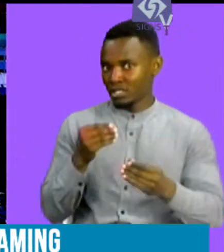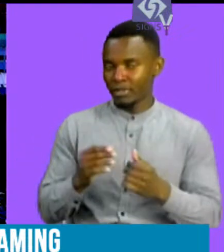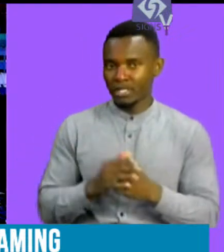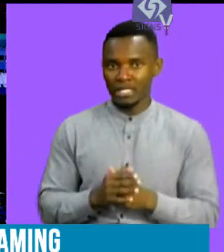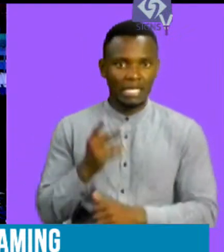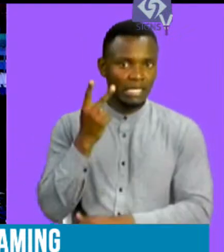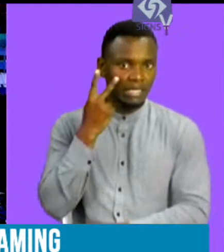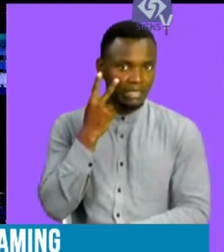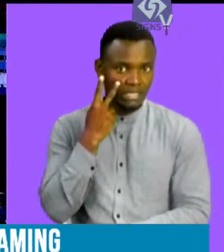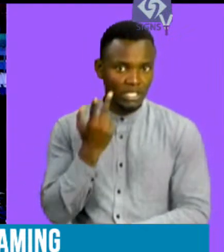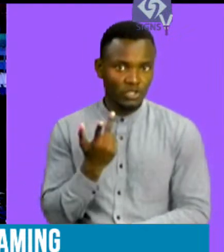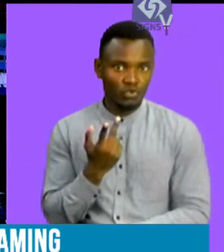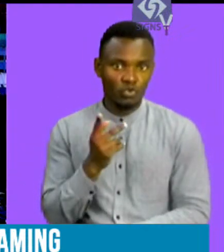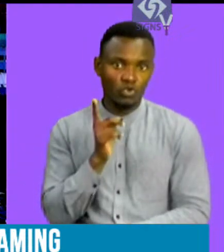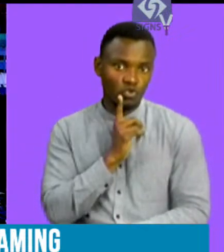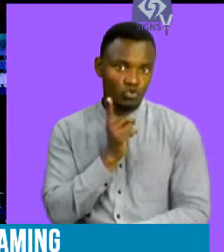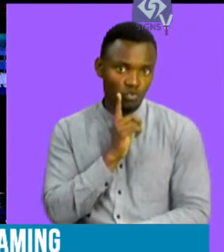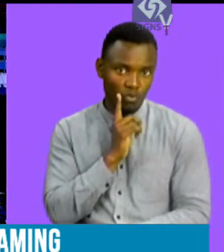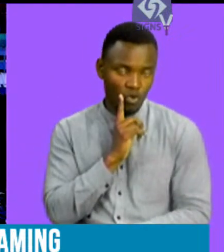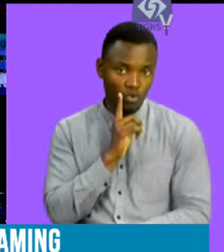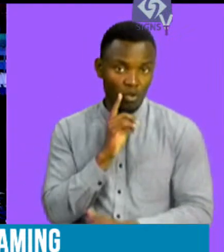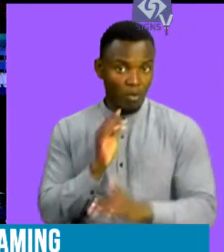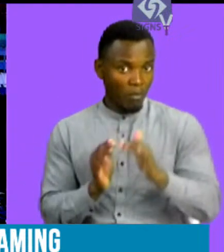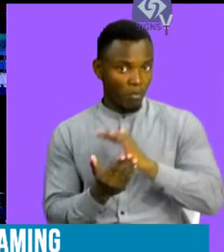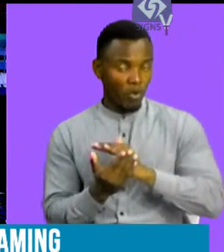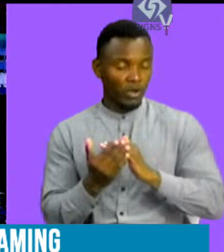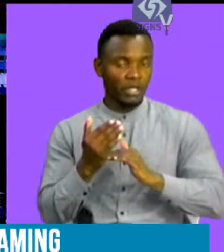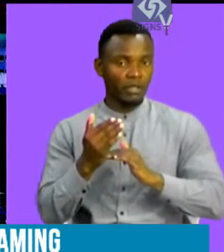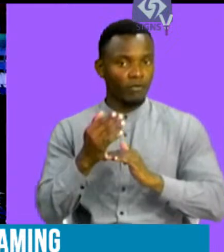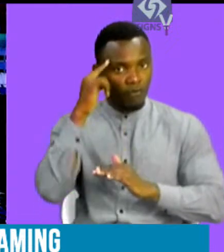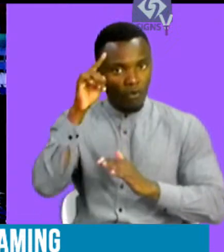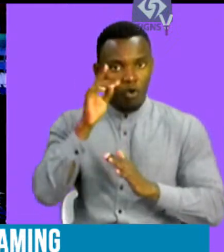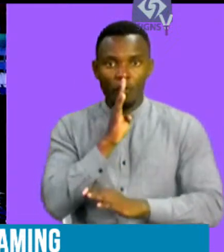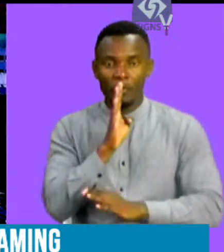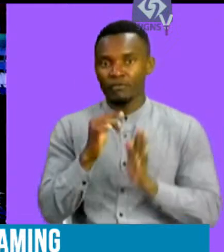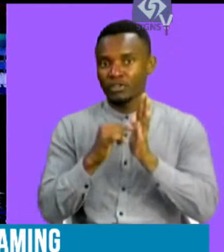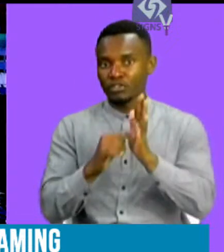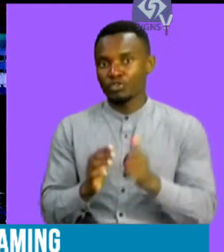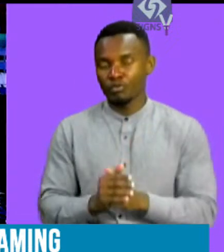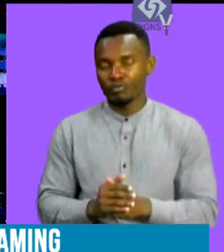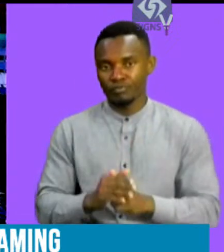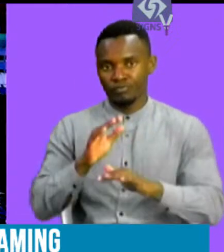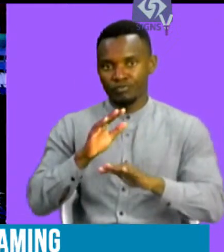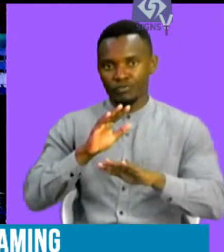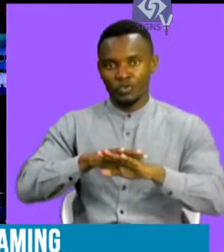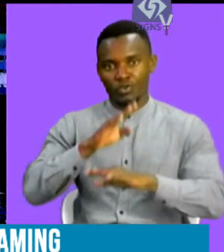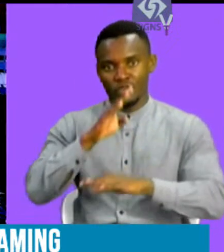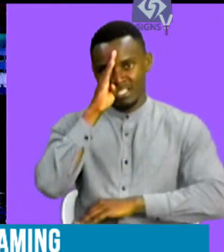see you actually tomorrow as I bring you the breakfast show. Have a nice Sunday.